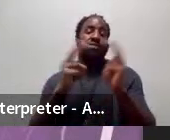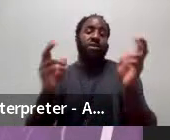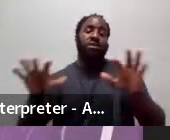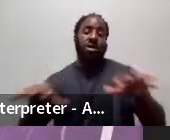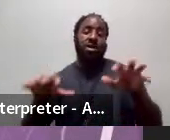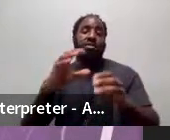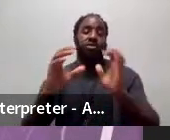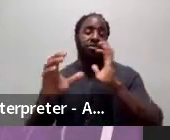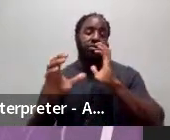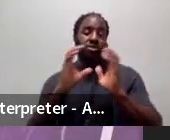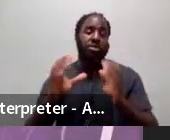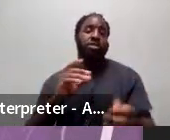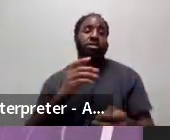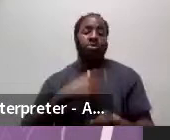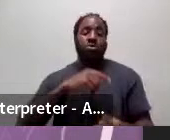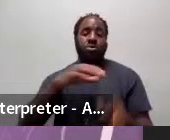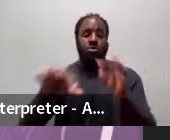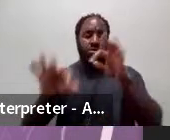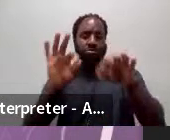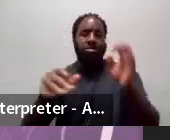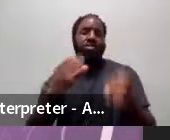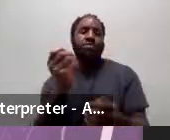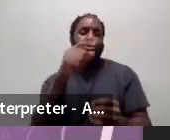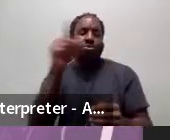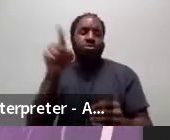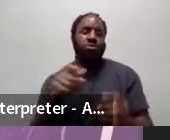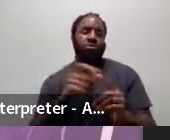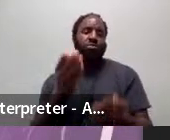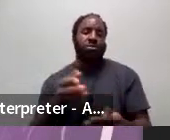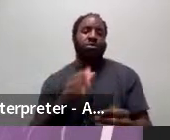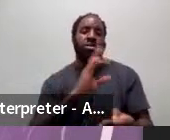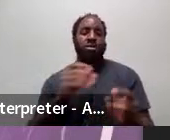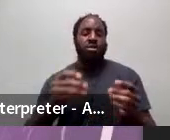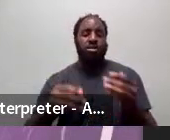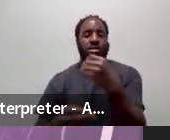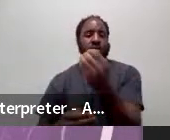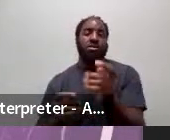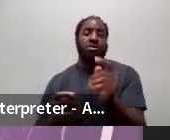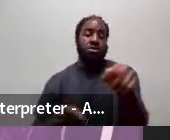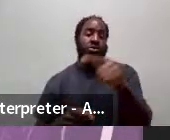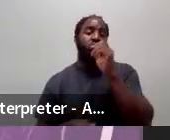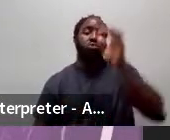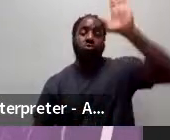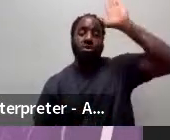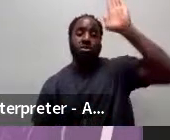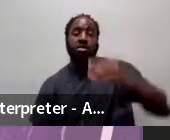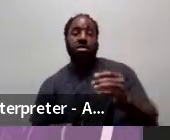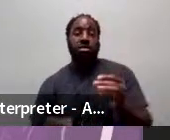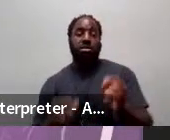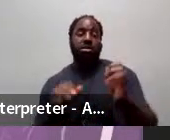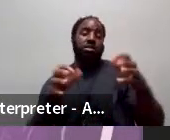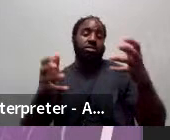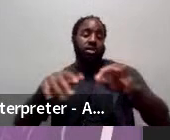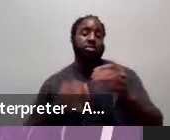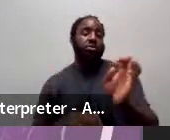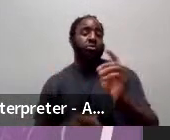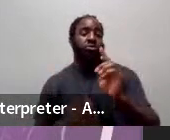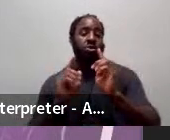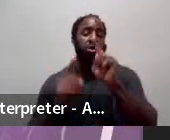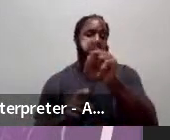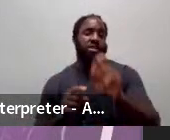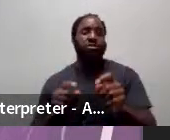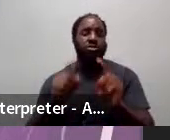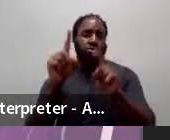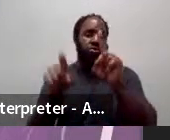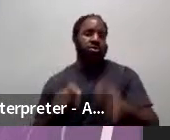couple questions from there and then also offer the opportunity to those raising their hands to ask questions. So I'm going to start